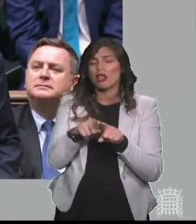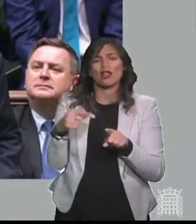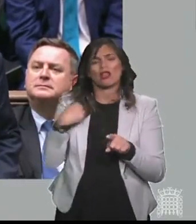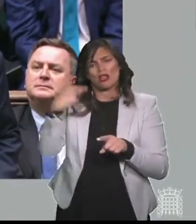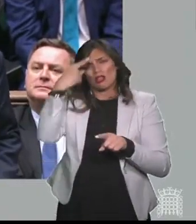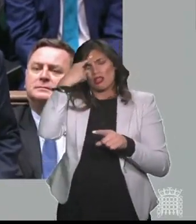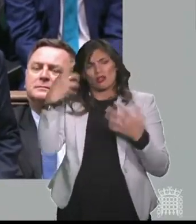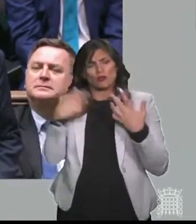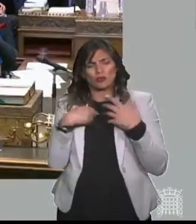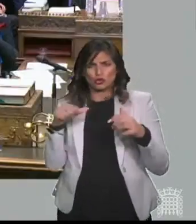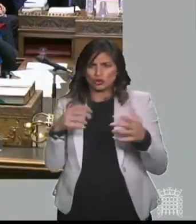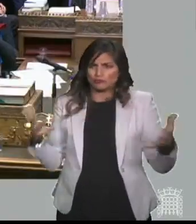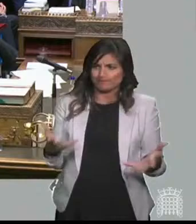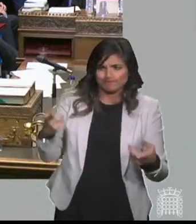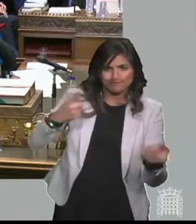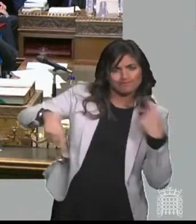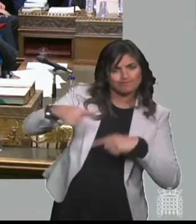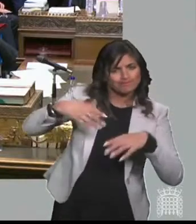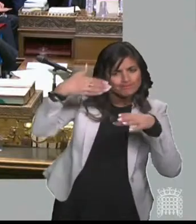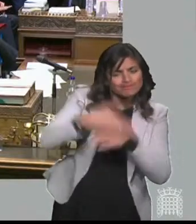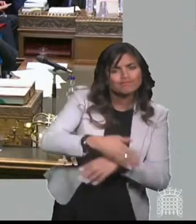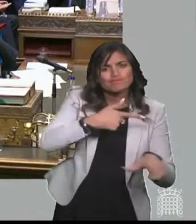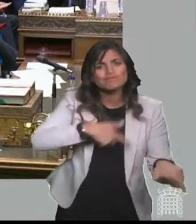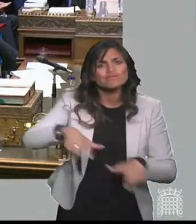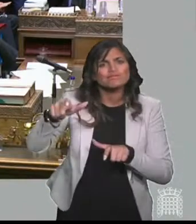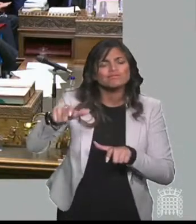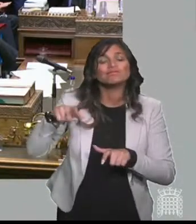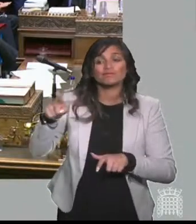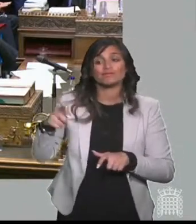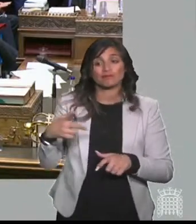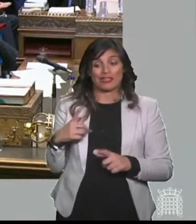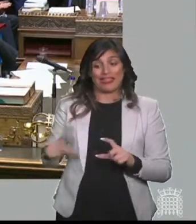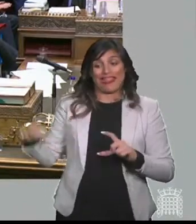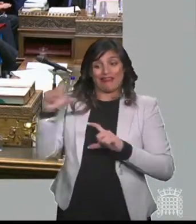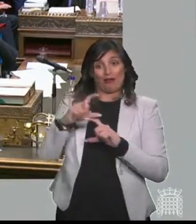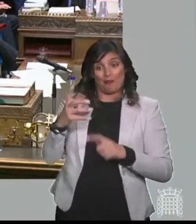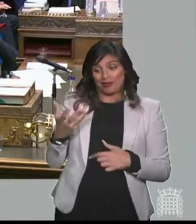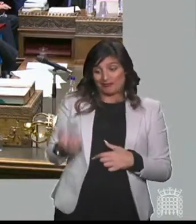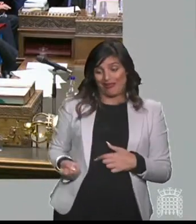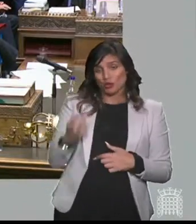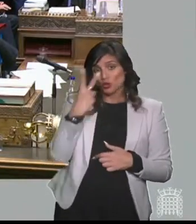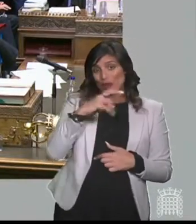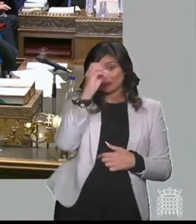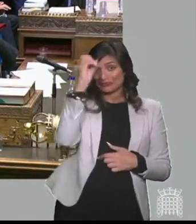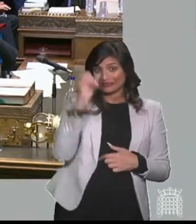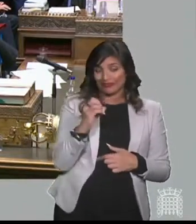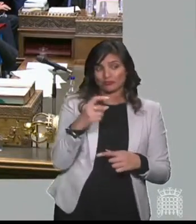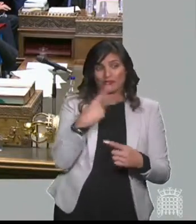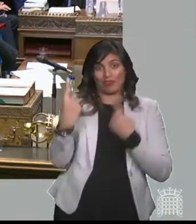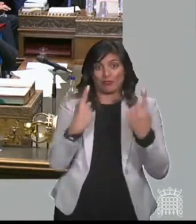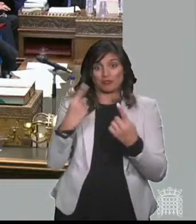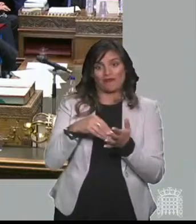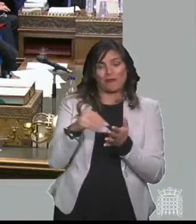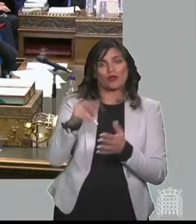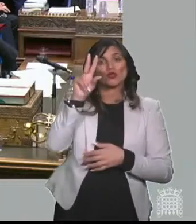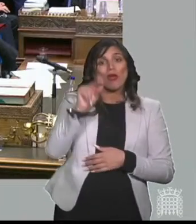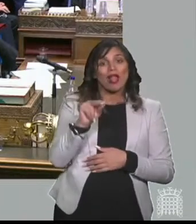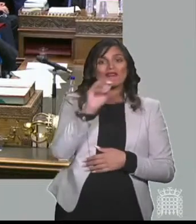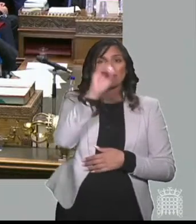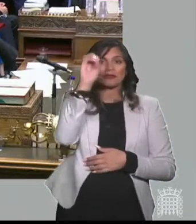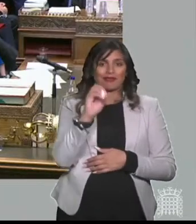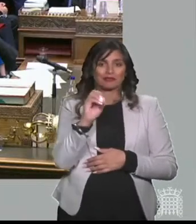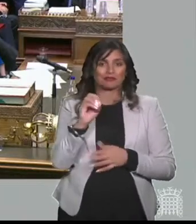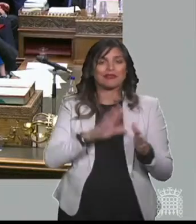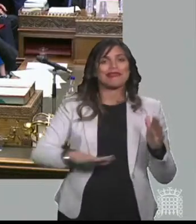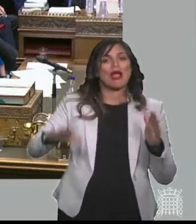be encouraging. On top of income tax at 20%, they pay 12% national insurance on